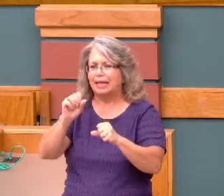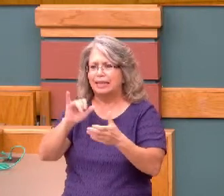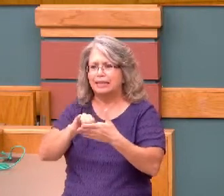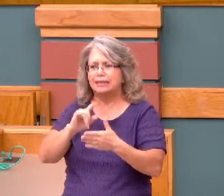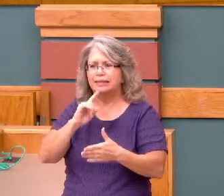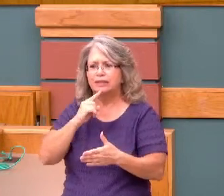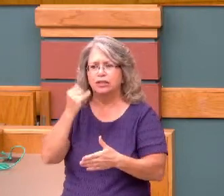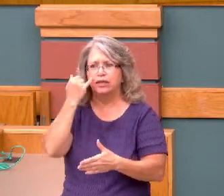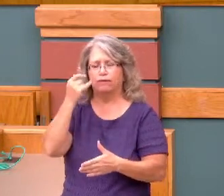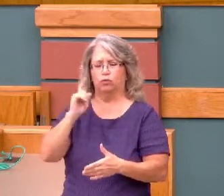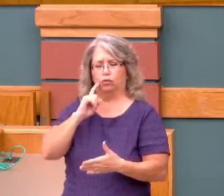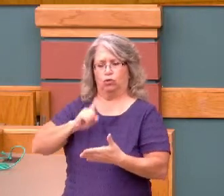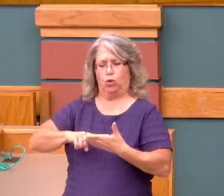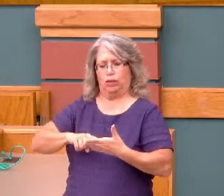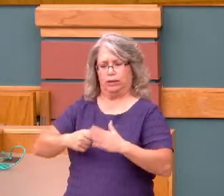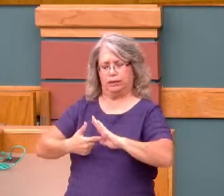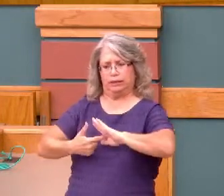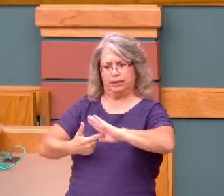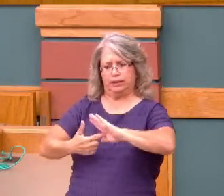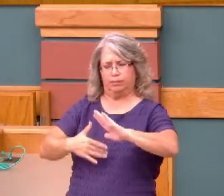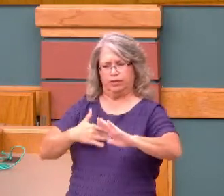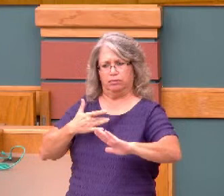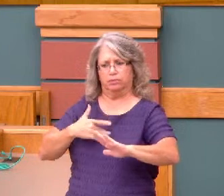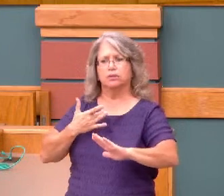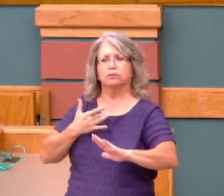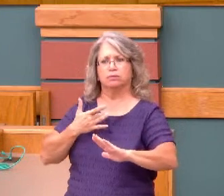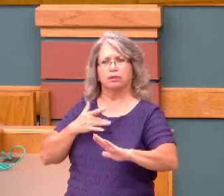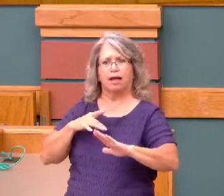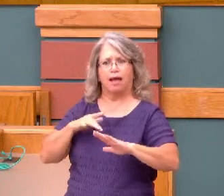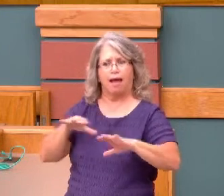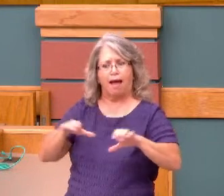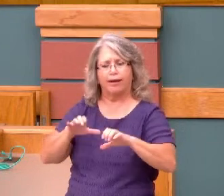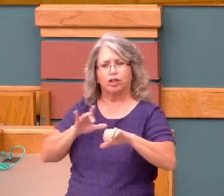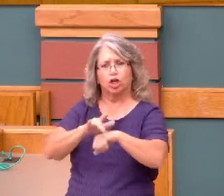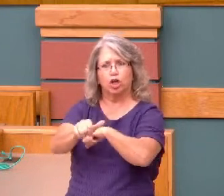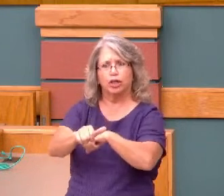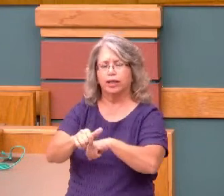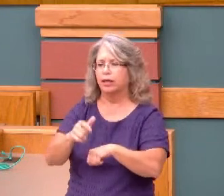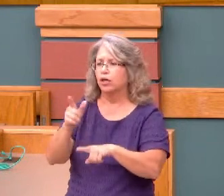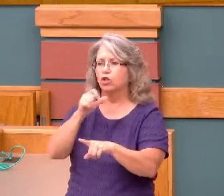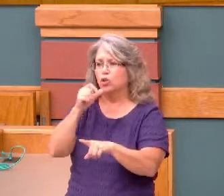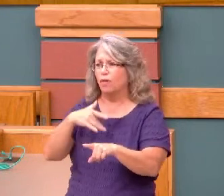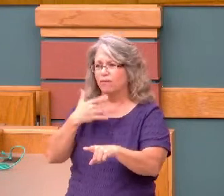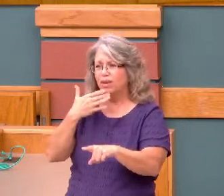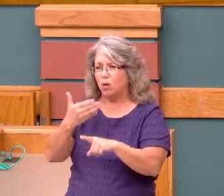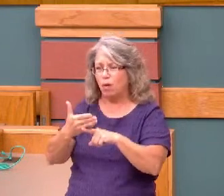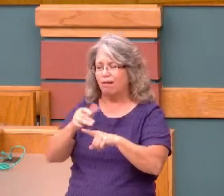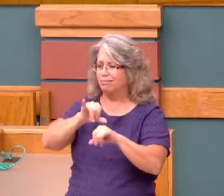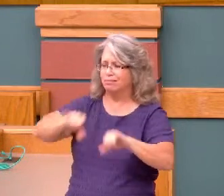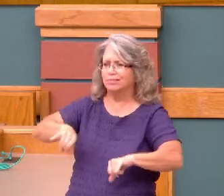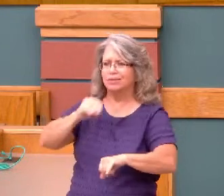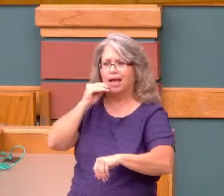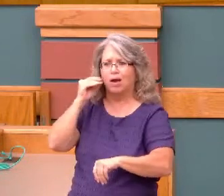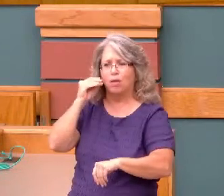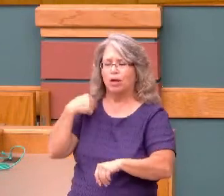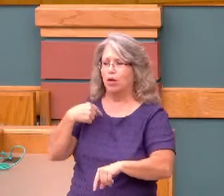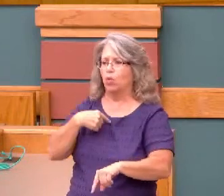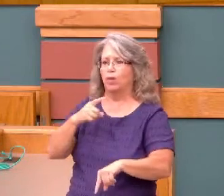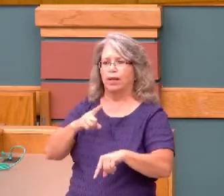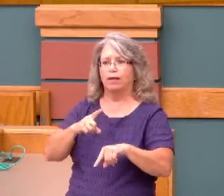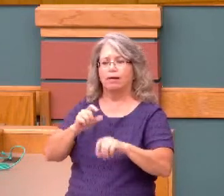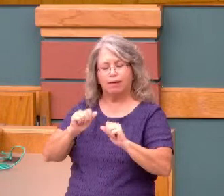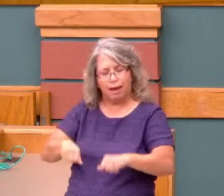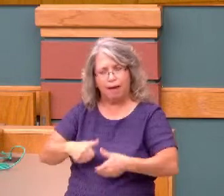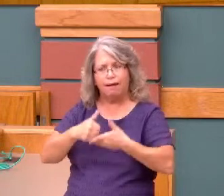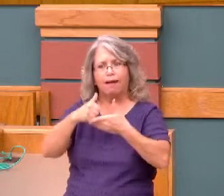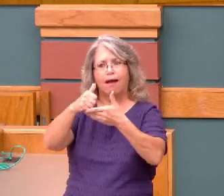them, act early. If you're not feeling well, stay home. We can help you, particularly if we catch it early. And we're